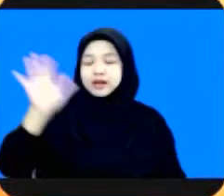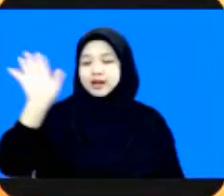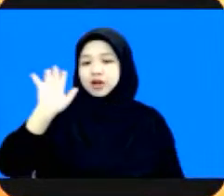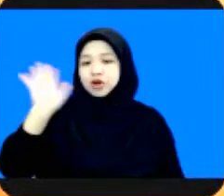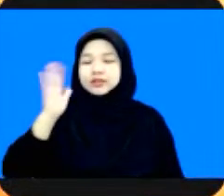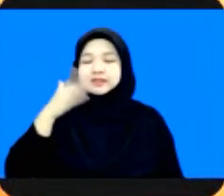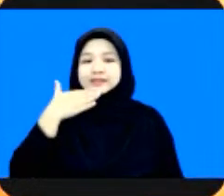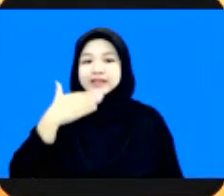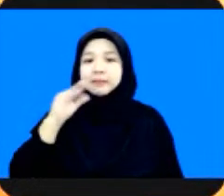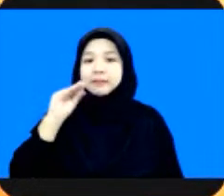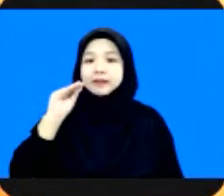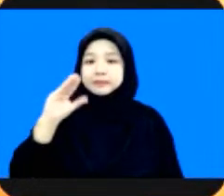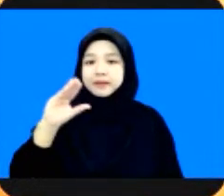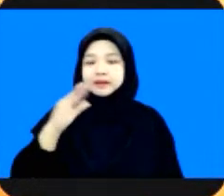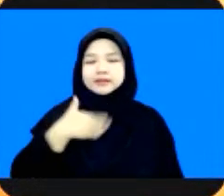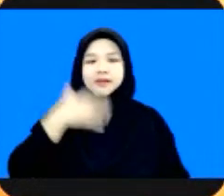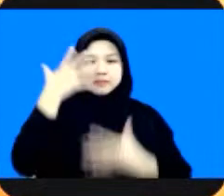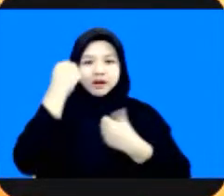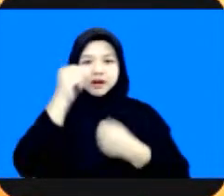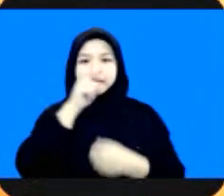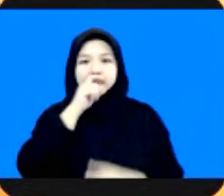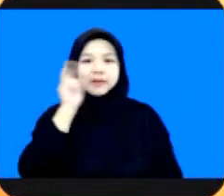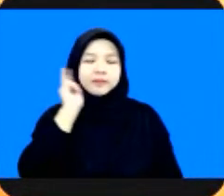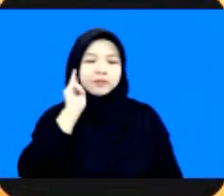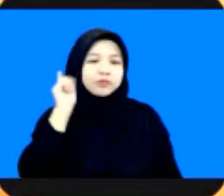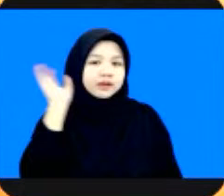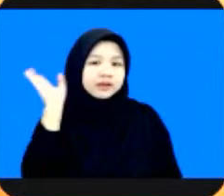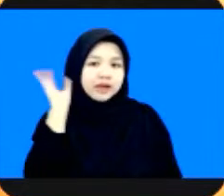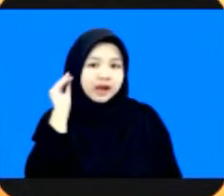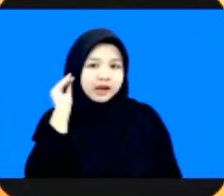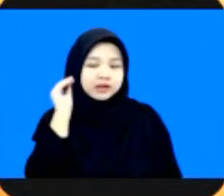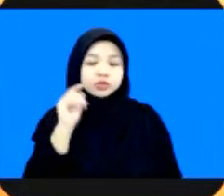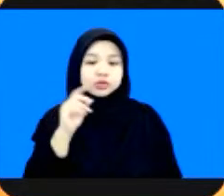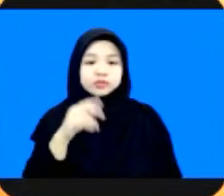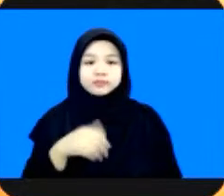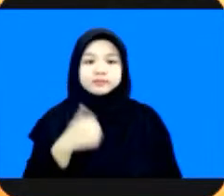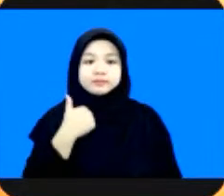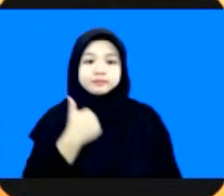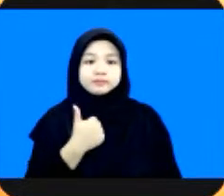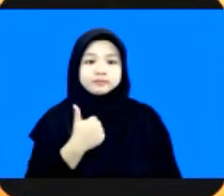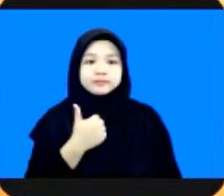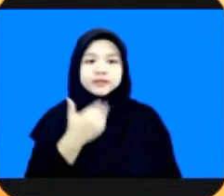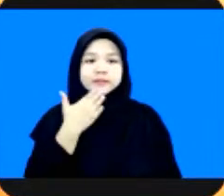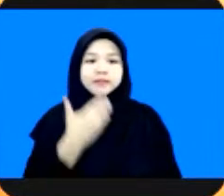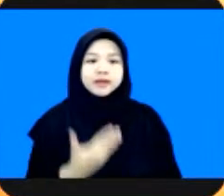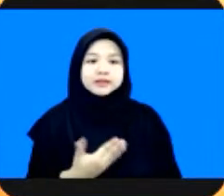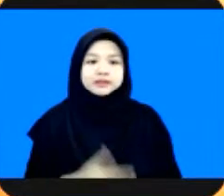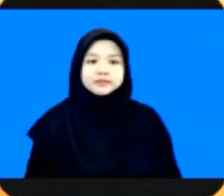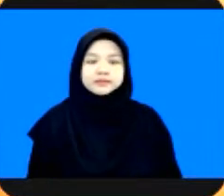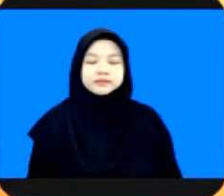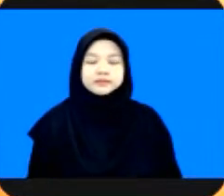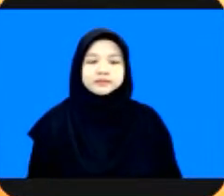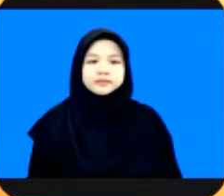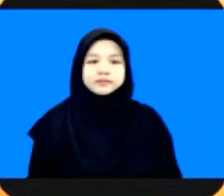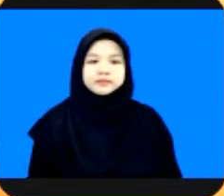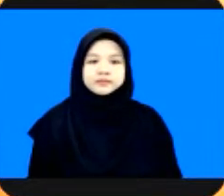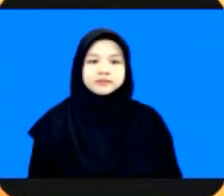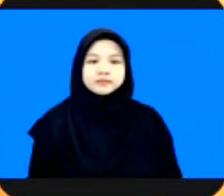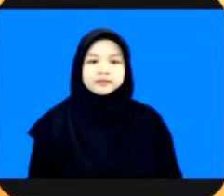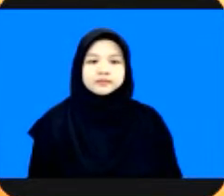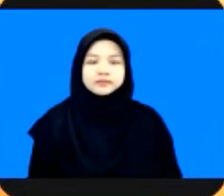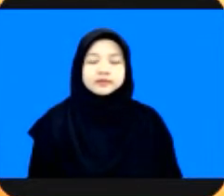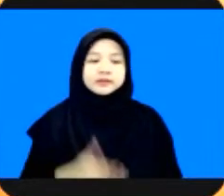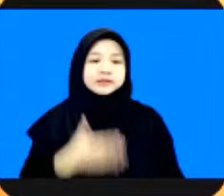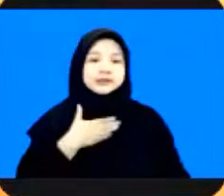hear my voice. Yes, we can Okay, great. hear you clearly from here. Great, thank you. So my name is Rizky, you can